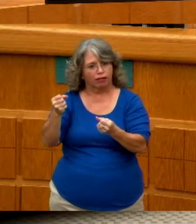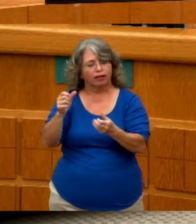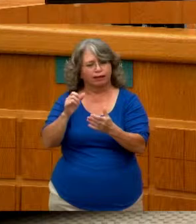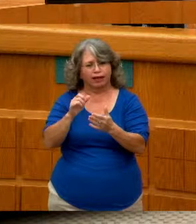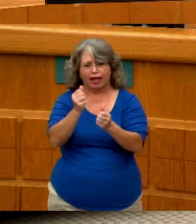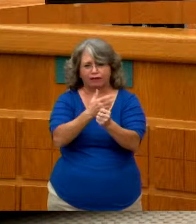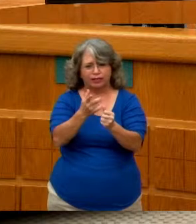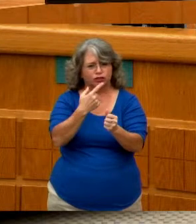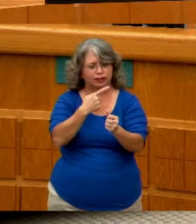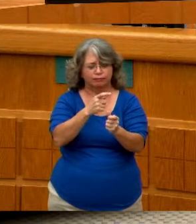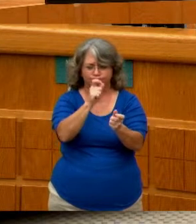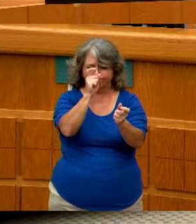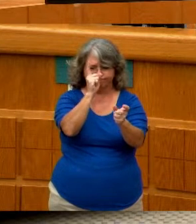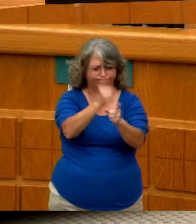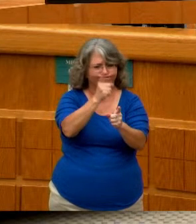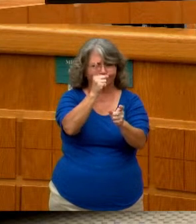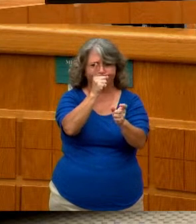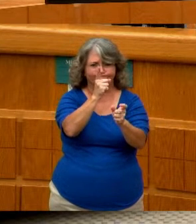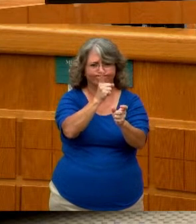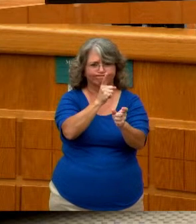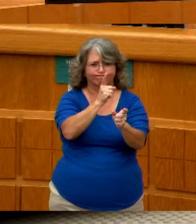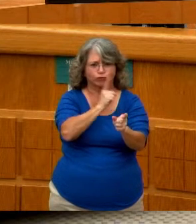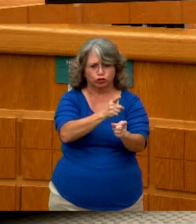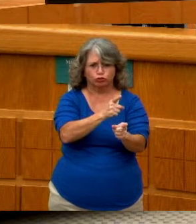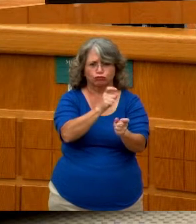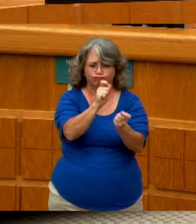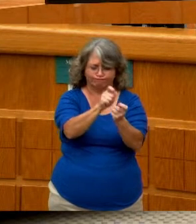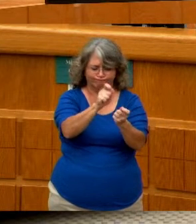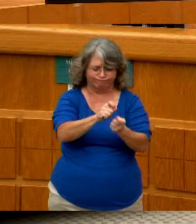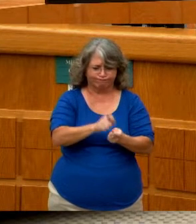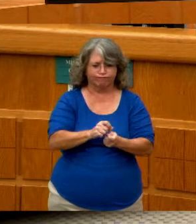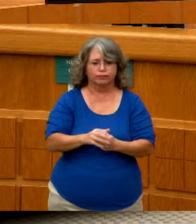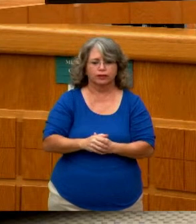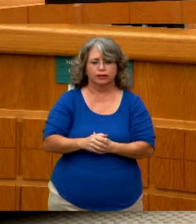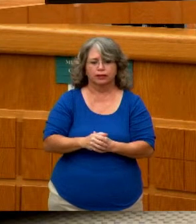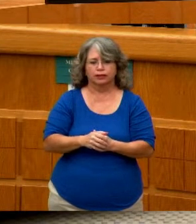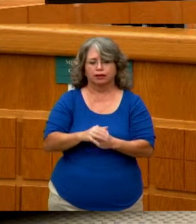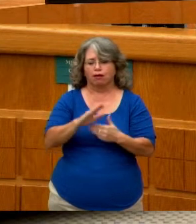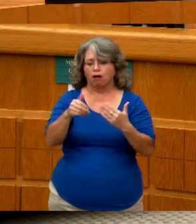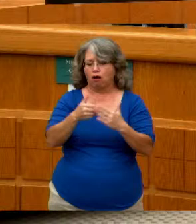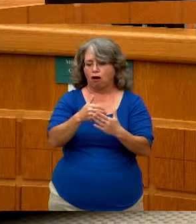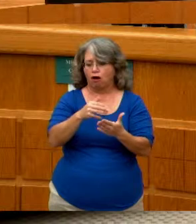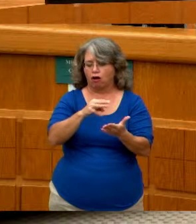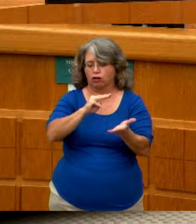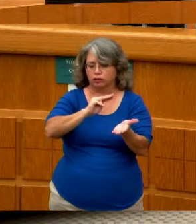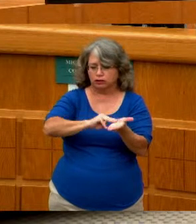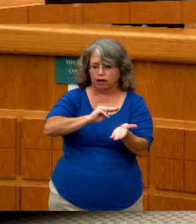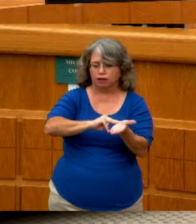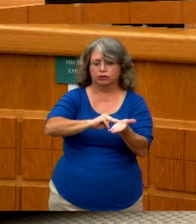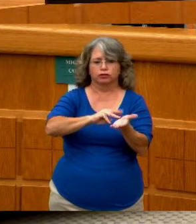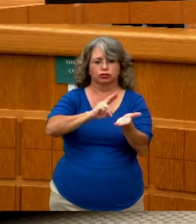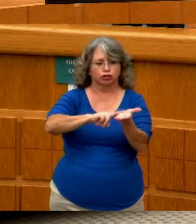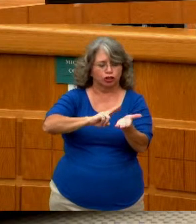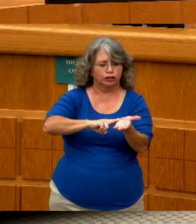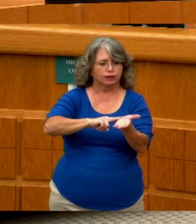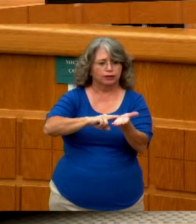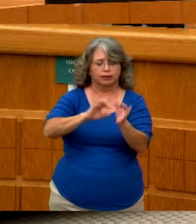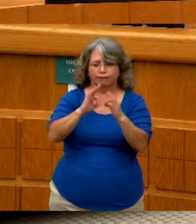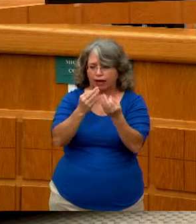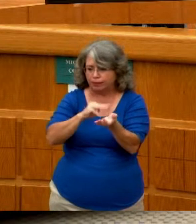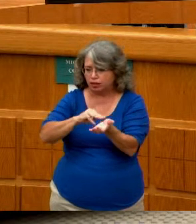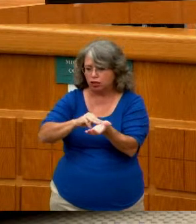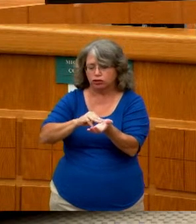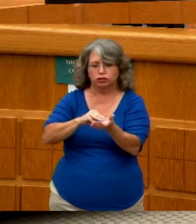was absolutely true. The behavioral health experts in town, the psychiatrists, the nurse practitioners, the PAs, the family